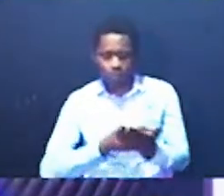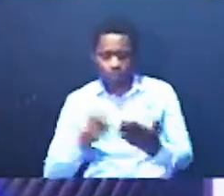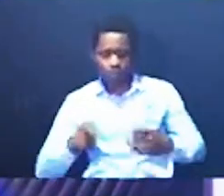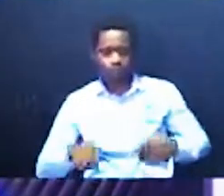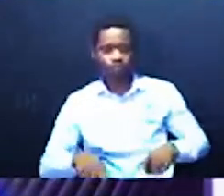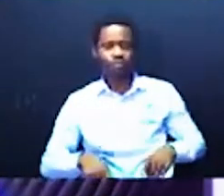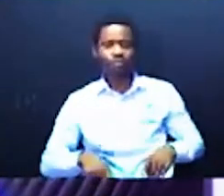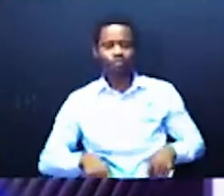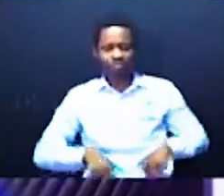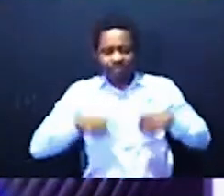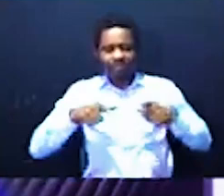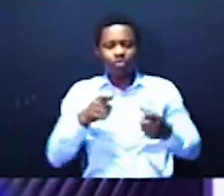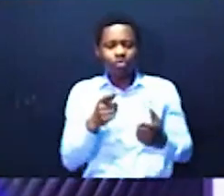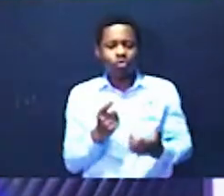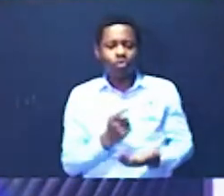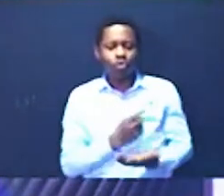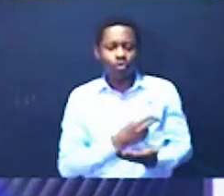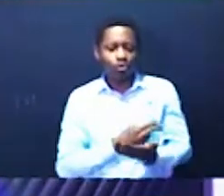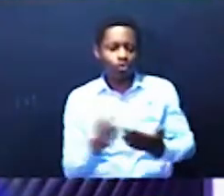life. A